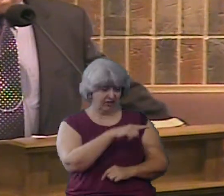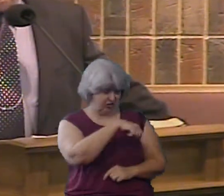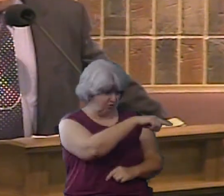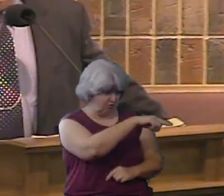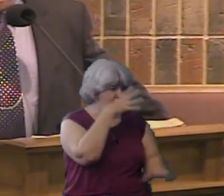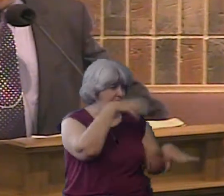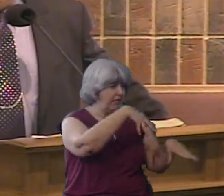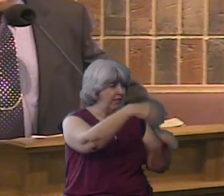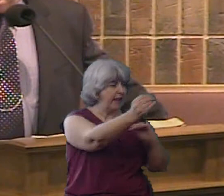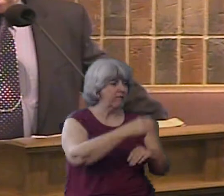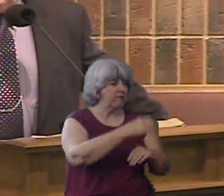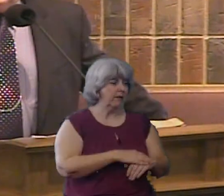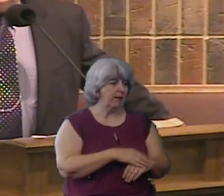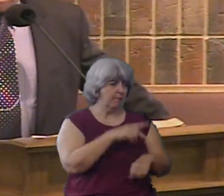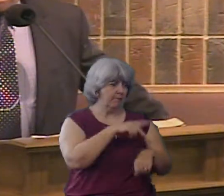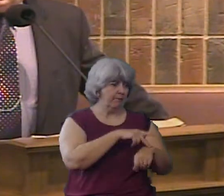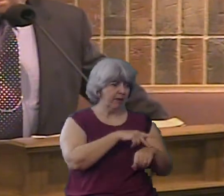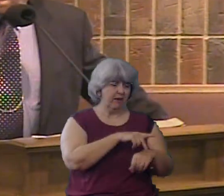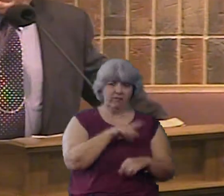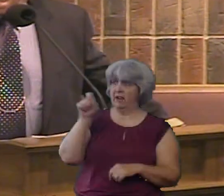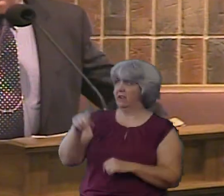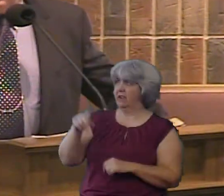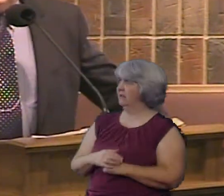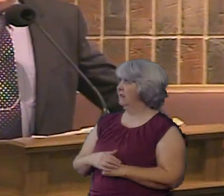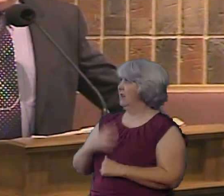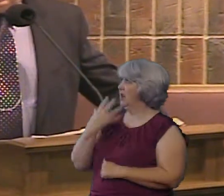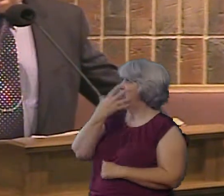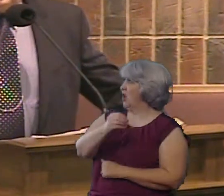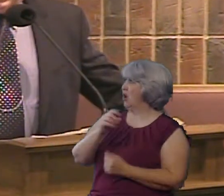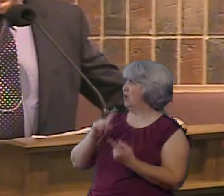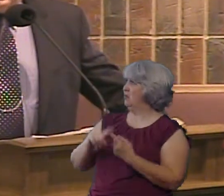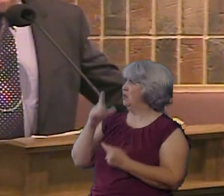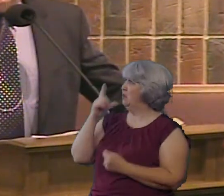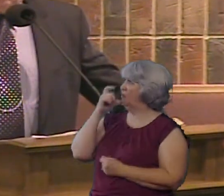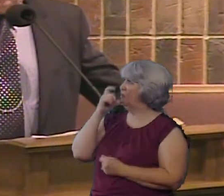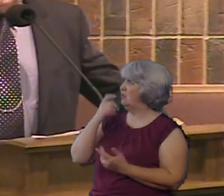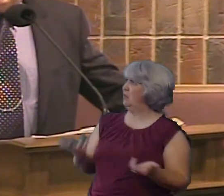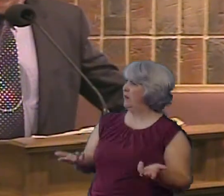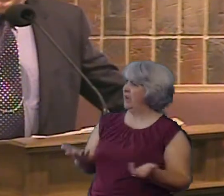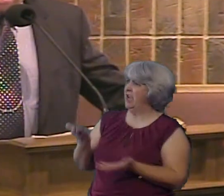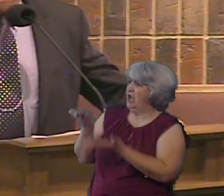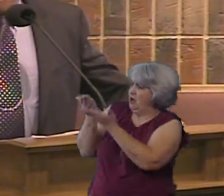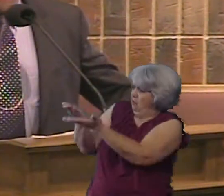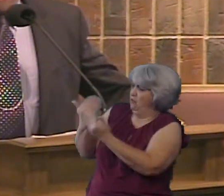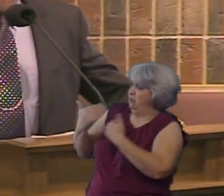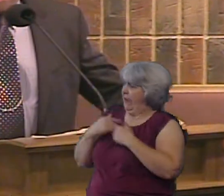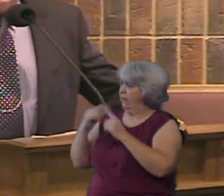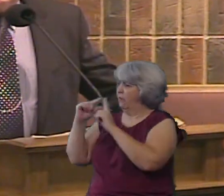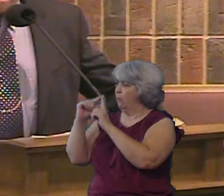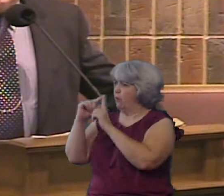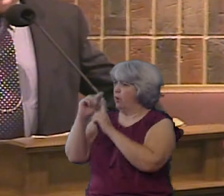says, Lord, to whom shall we go? You have the words of life.